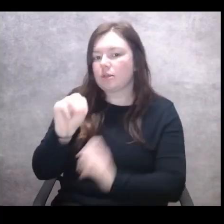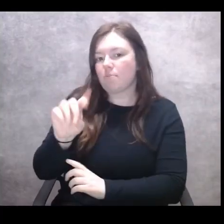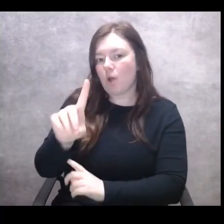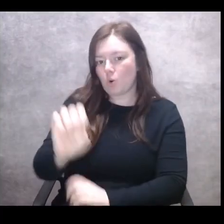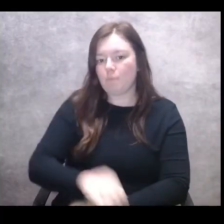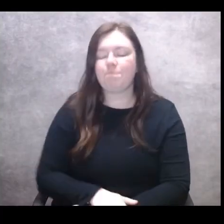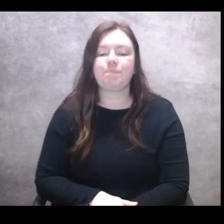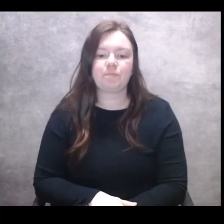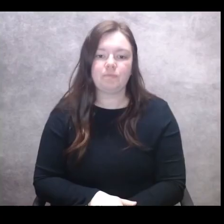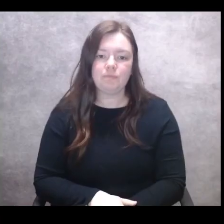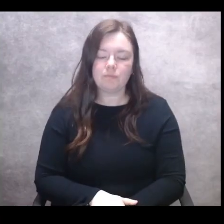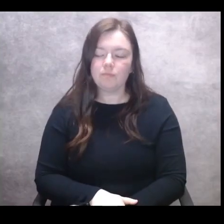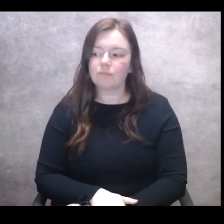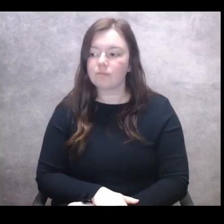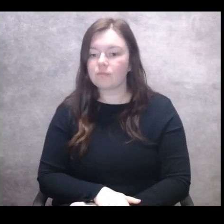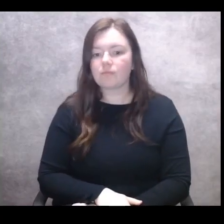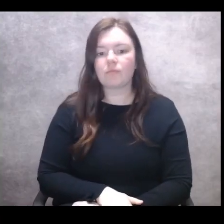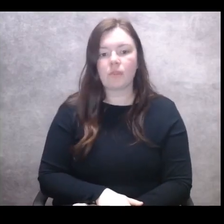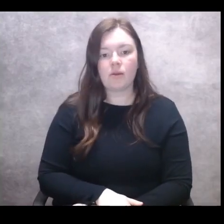mode.